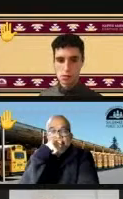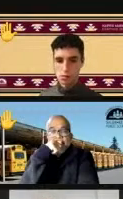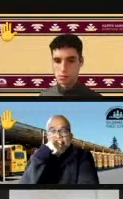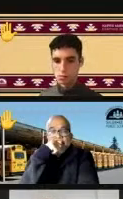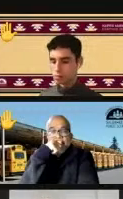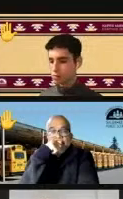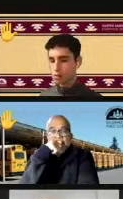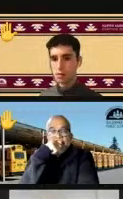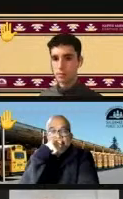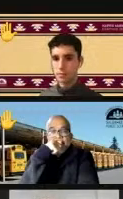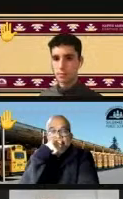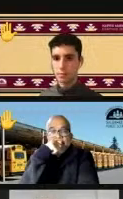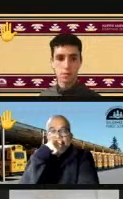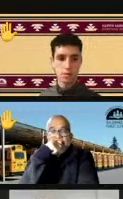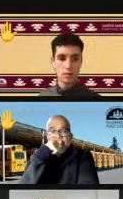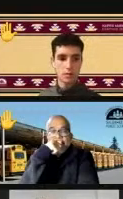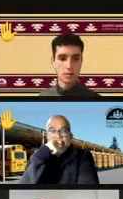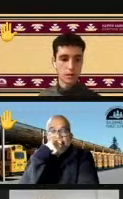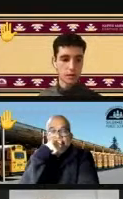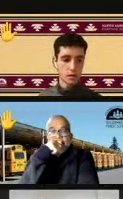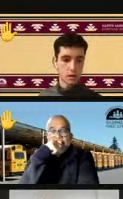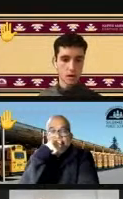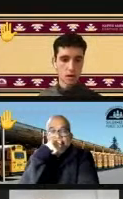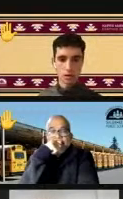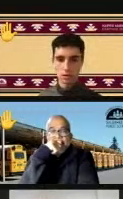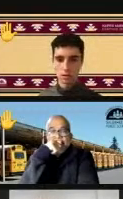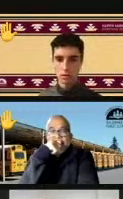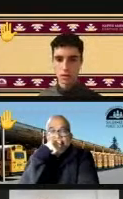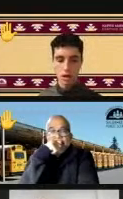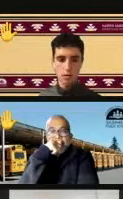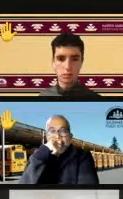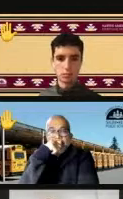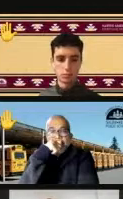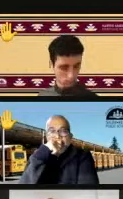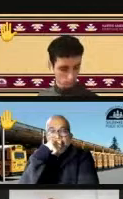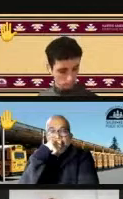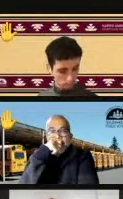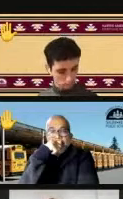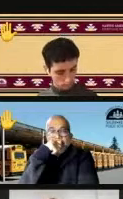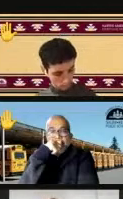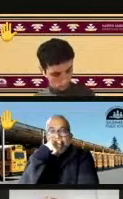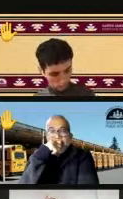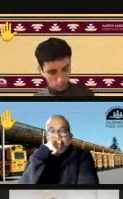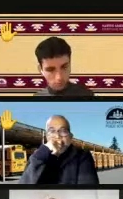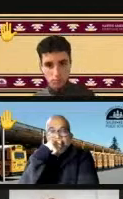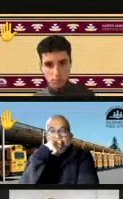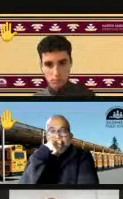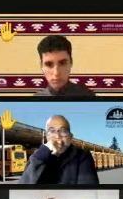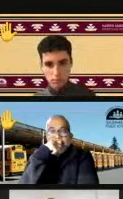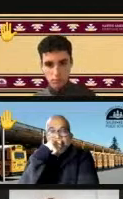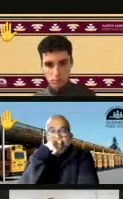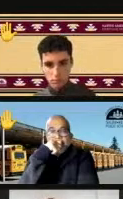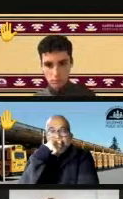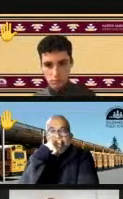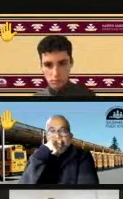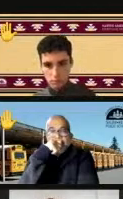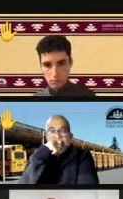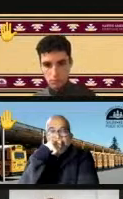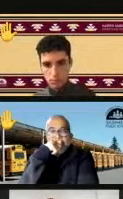Before Isaac says something, I think in there putting, where do we have includes parents and families as critical partners?